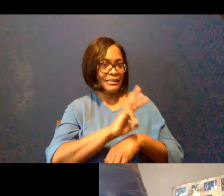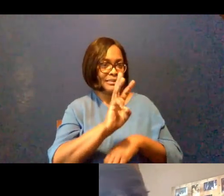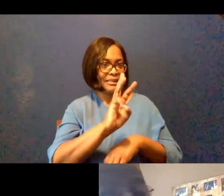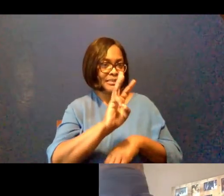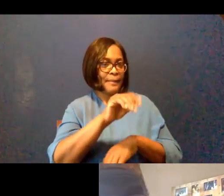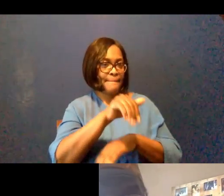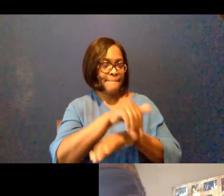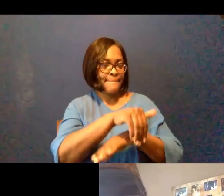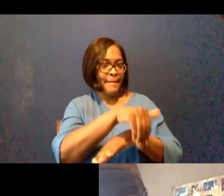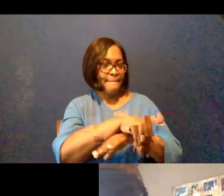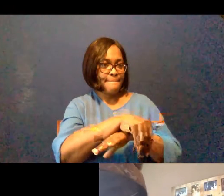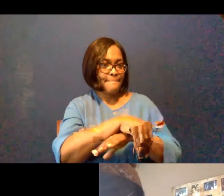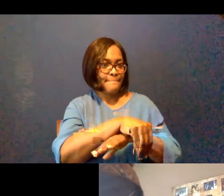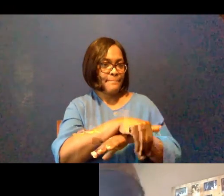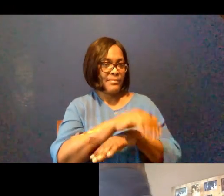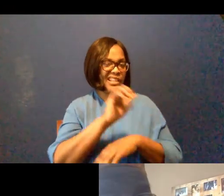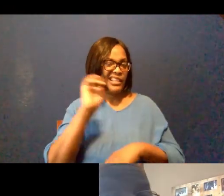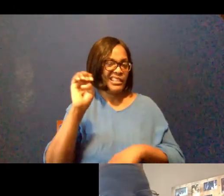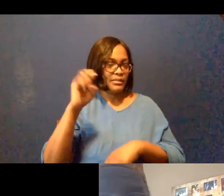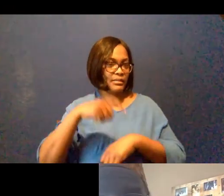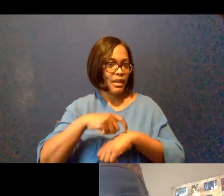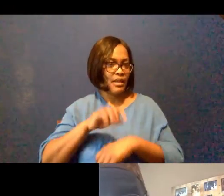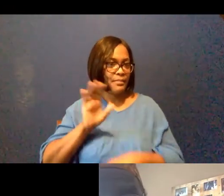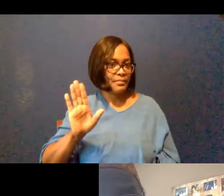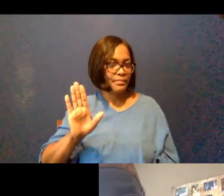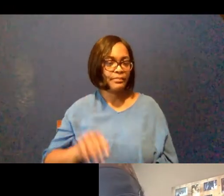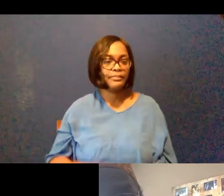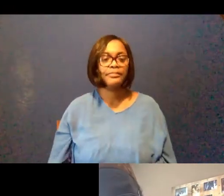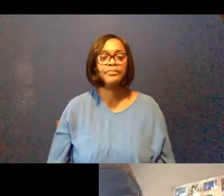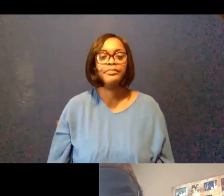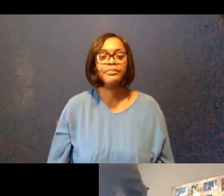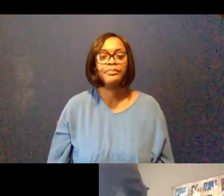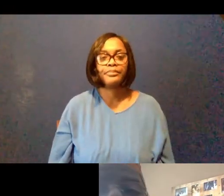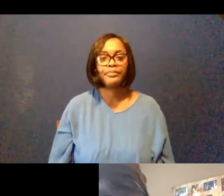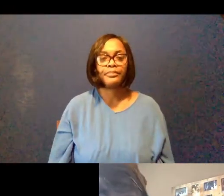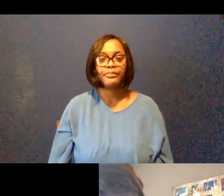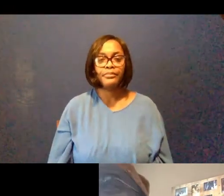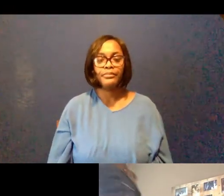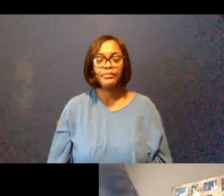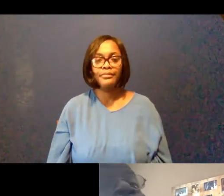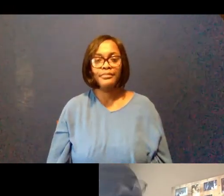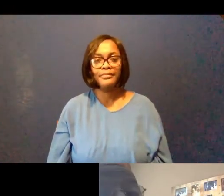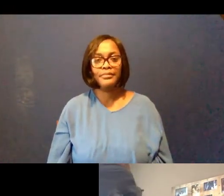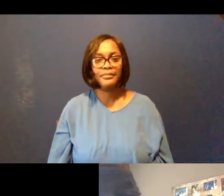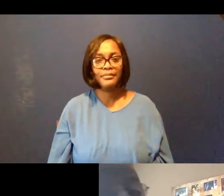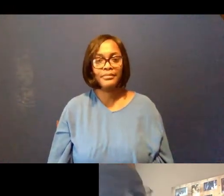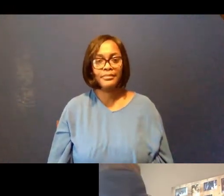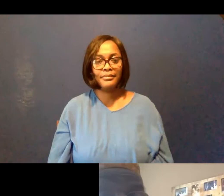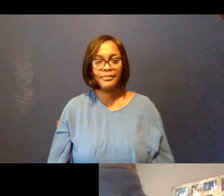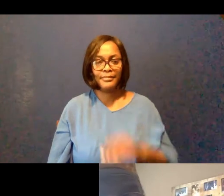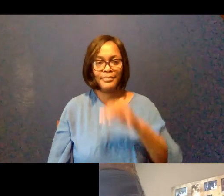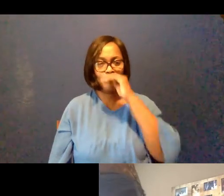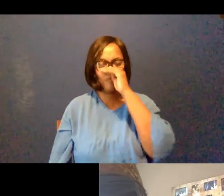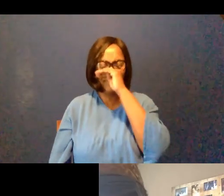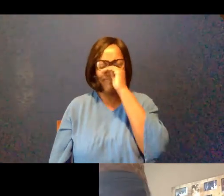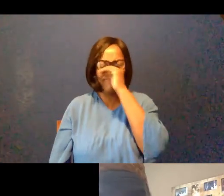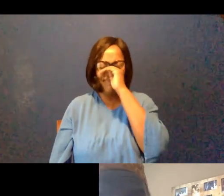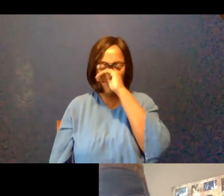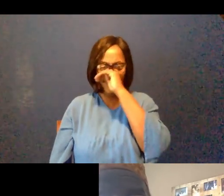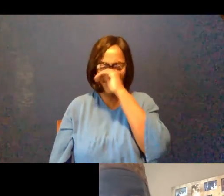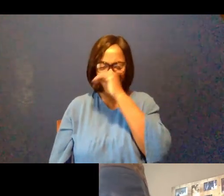And my question is, so you had talked about what your childhood was like and the relationship between you and your